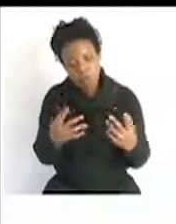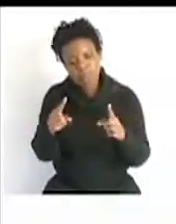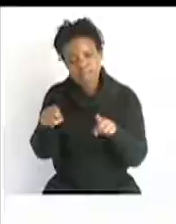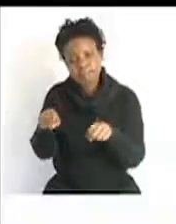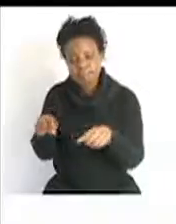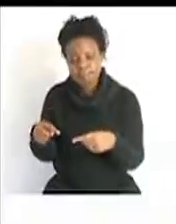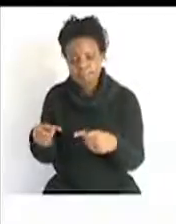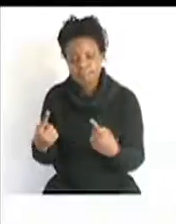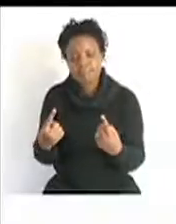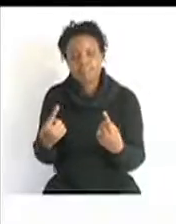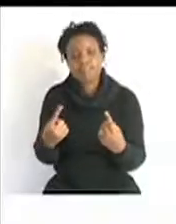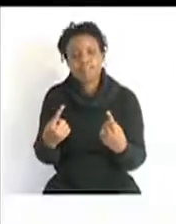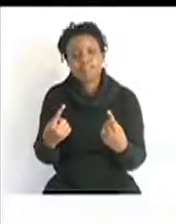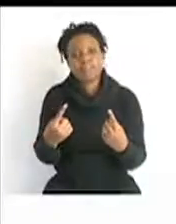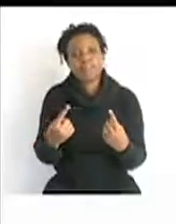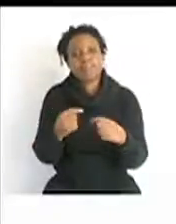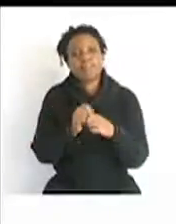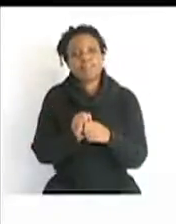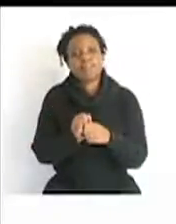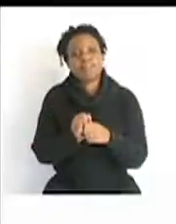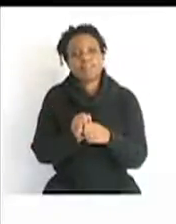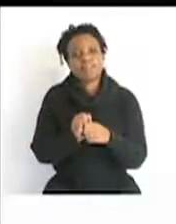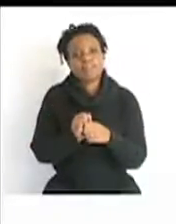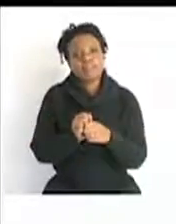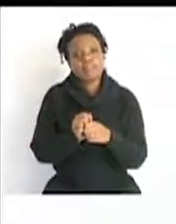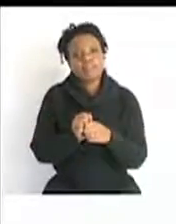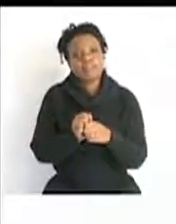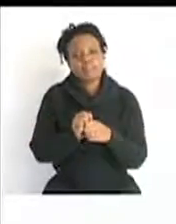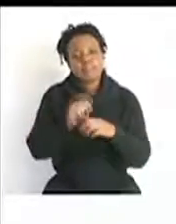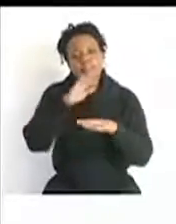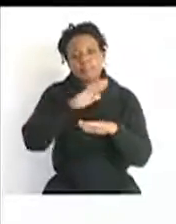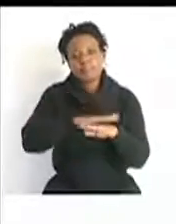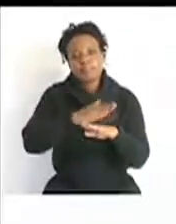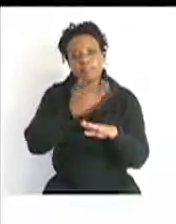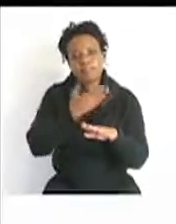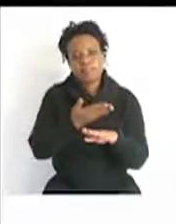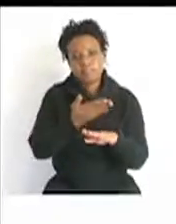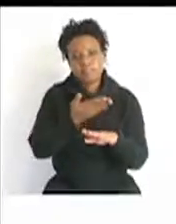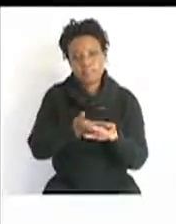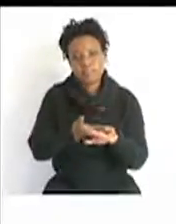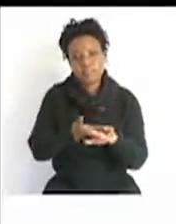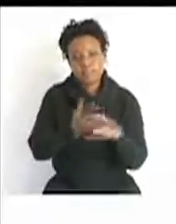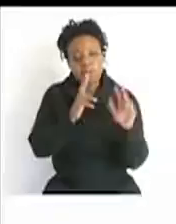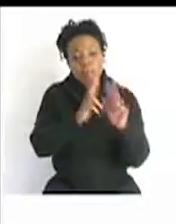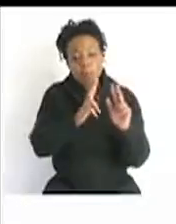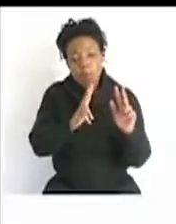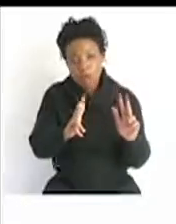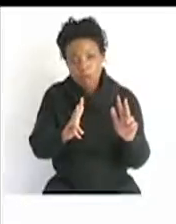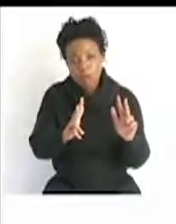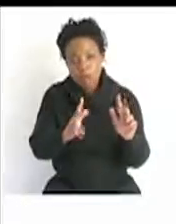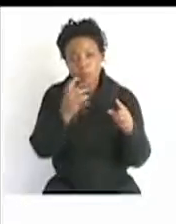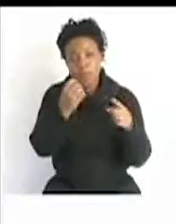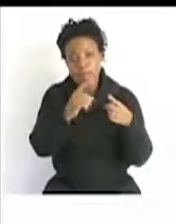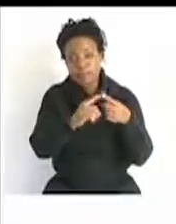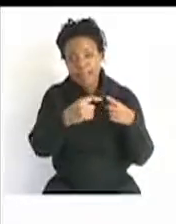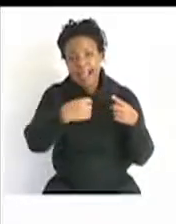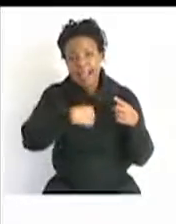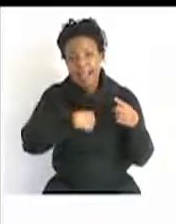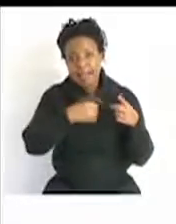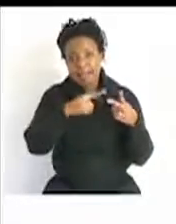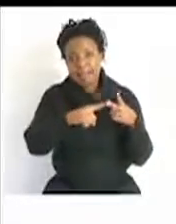to replace a noun. Examples, when we are referring to people, we have